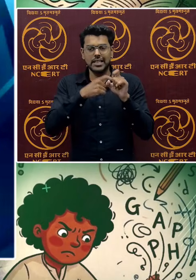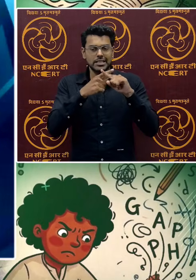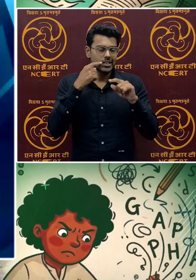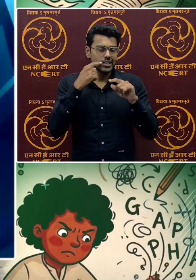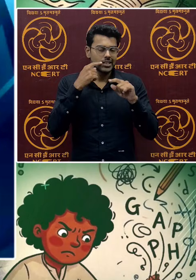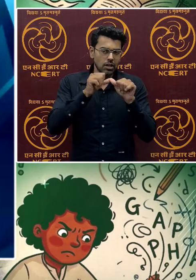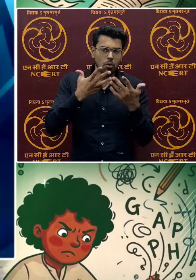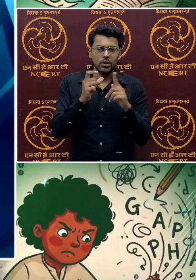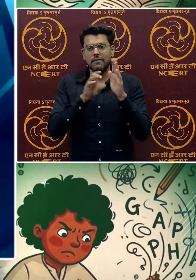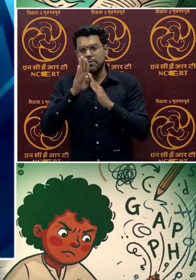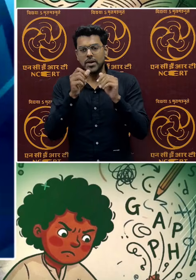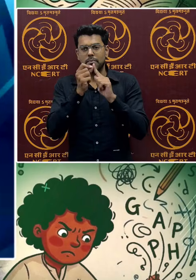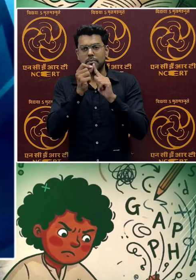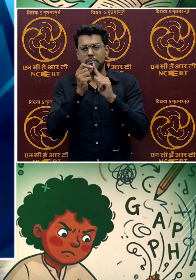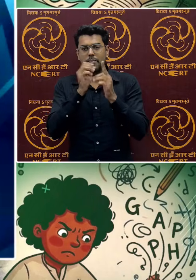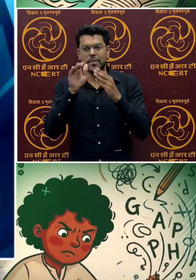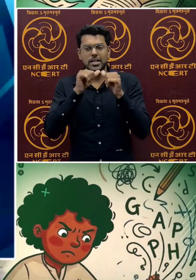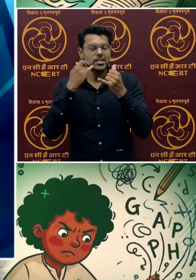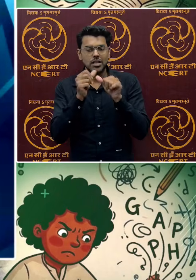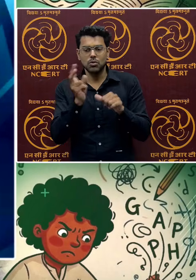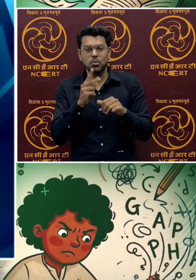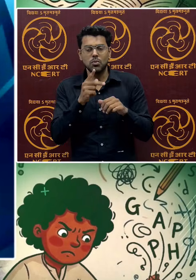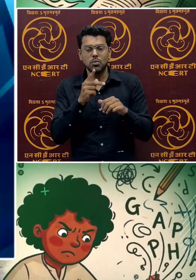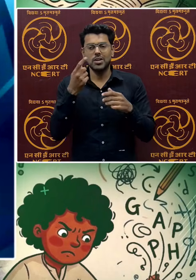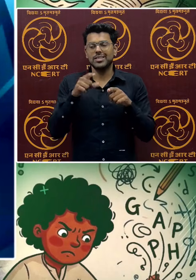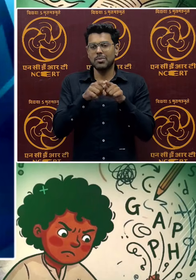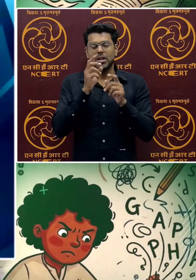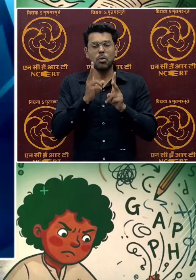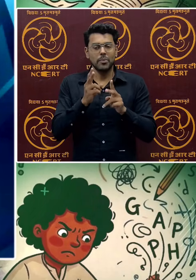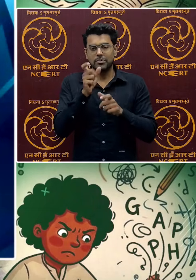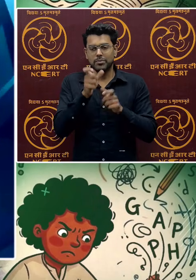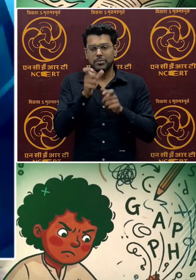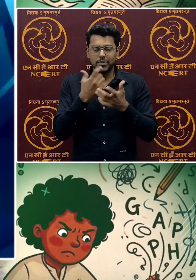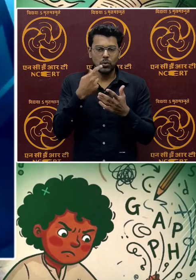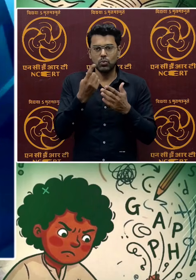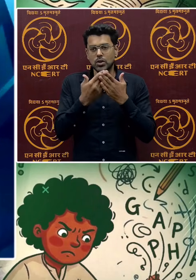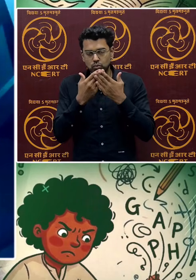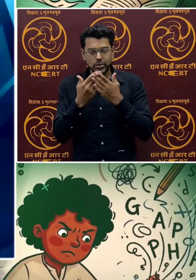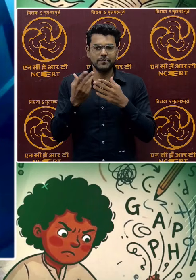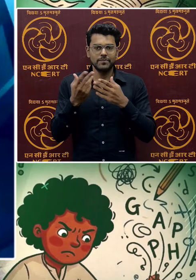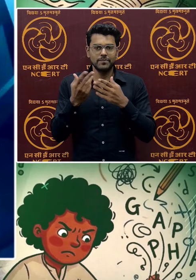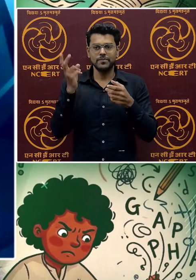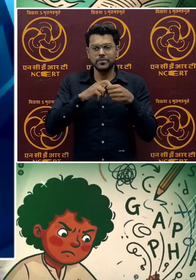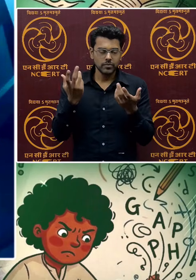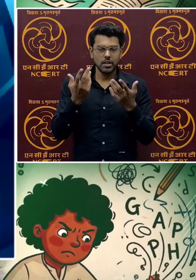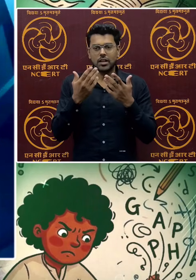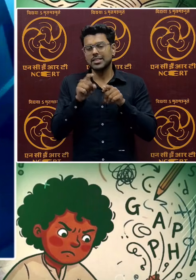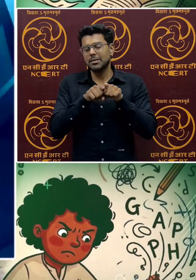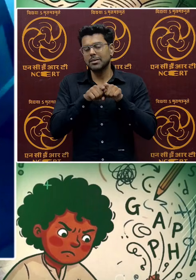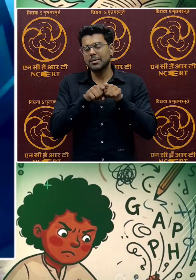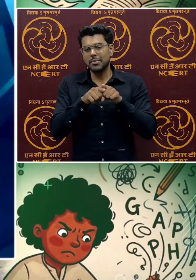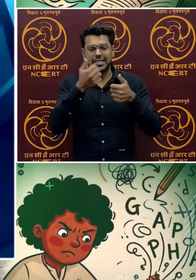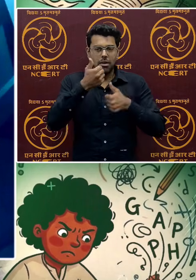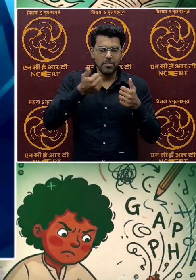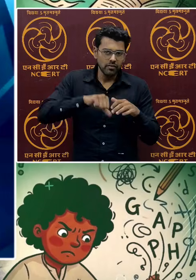a school or something, someone who is studying in a school, they will fail in exams. Yes. They will fail in midterms or